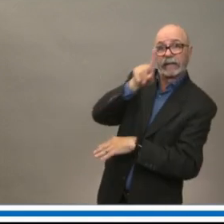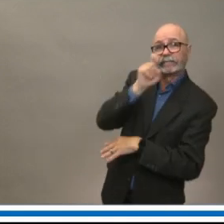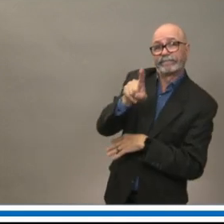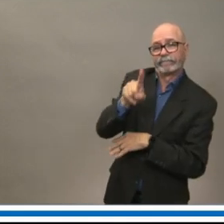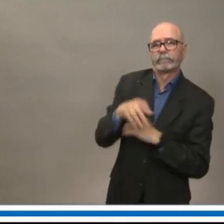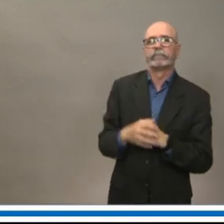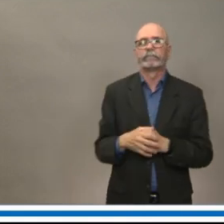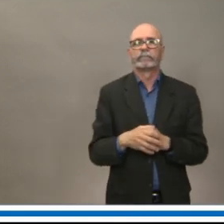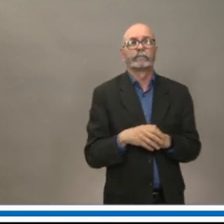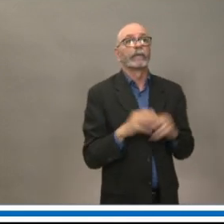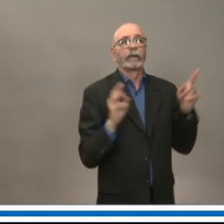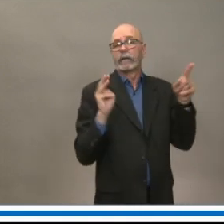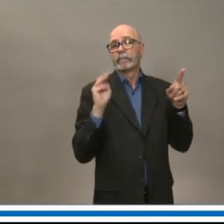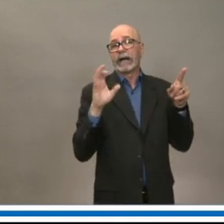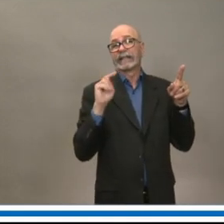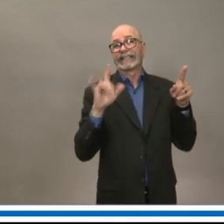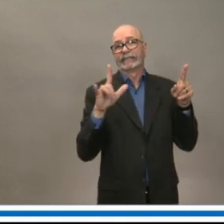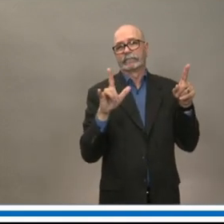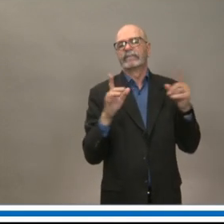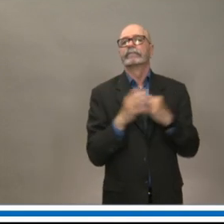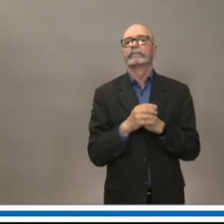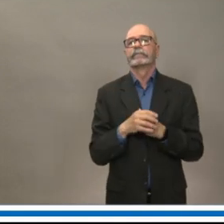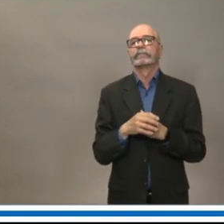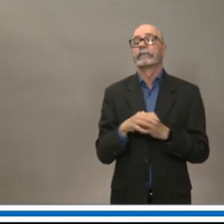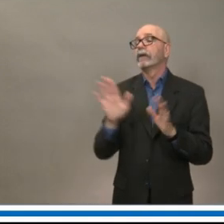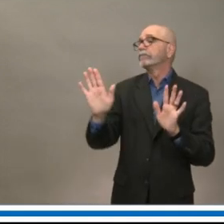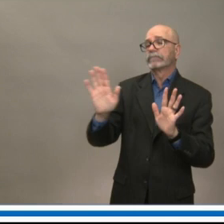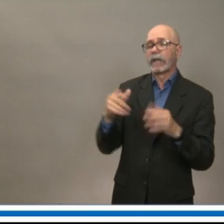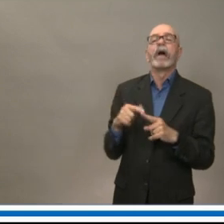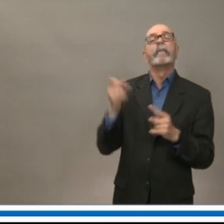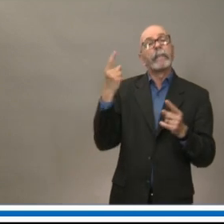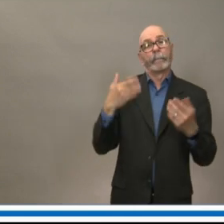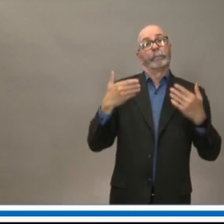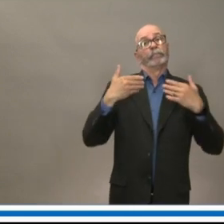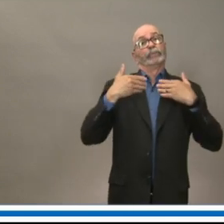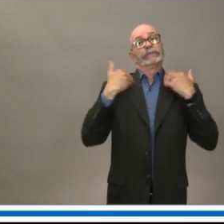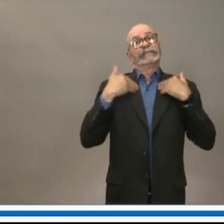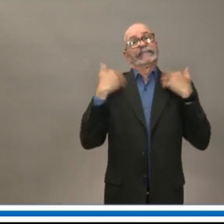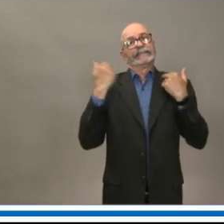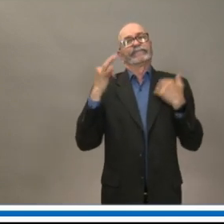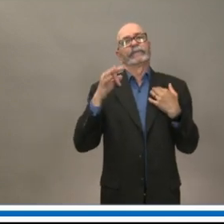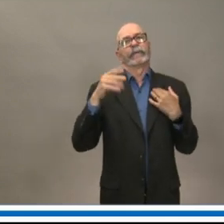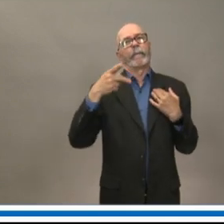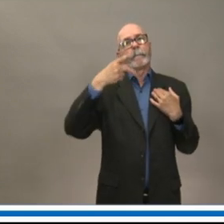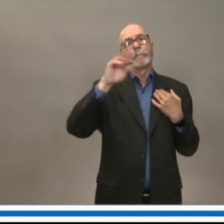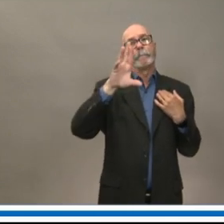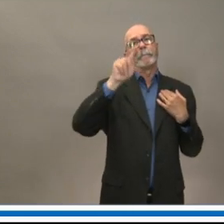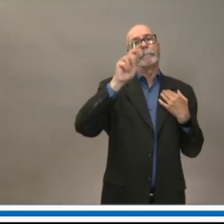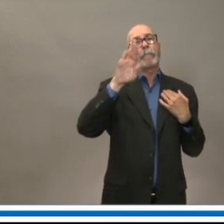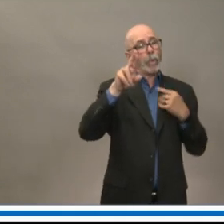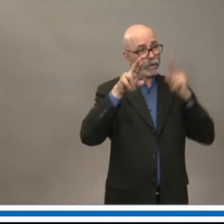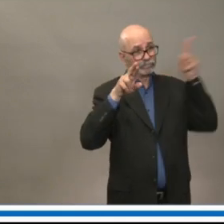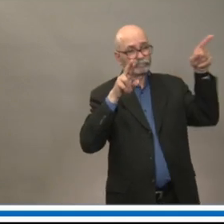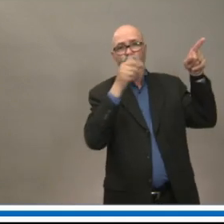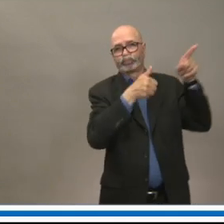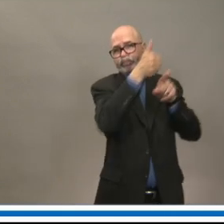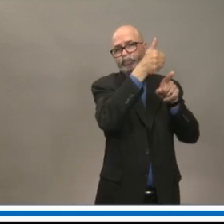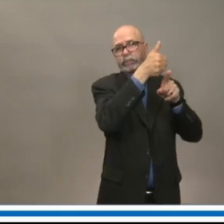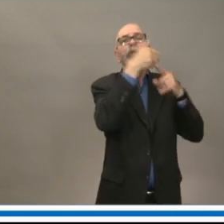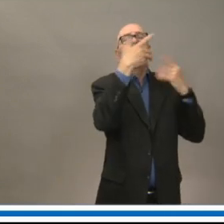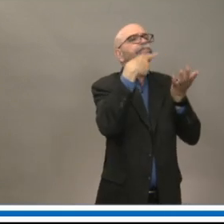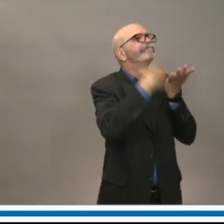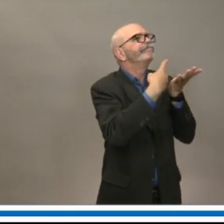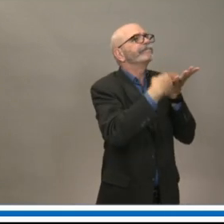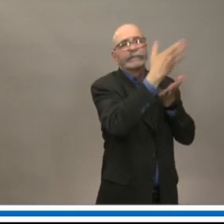municipalities across the province. Minister Porter has a call with them later today. I've spoken a number of times with